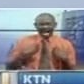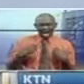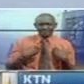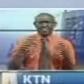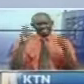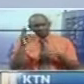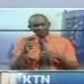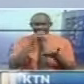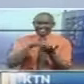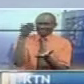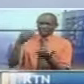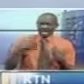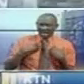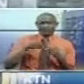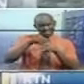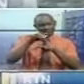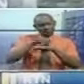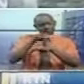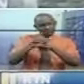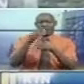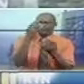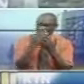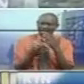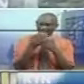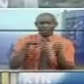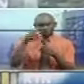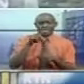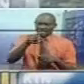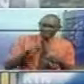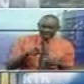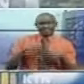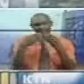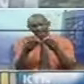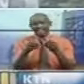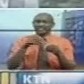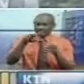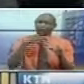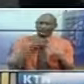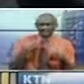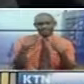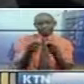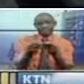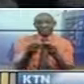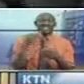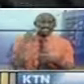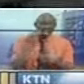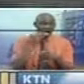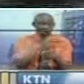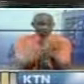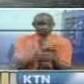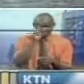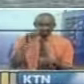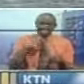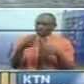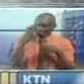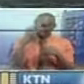regional centers which supply blood to hospitals on a demand and supply basis. And Siaya Hospital should simply have